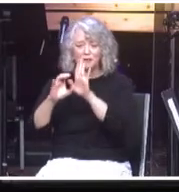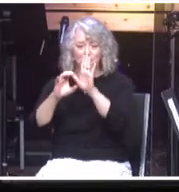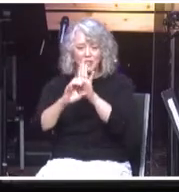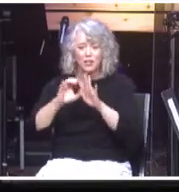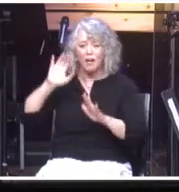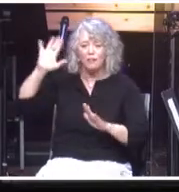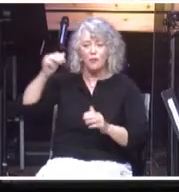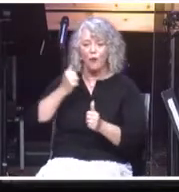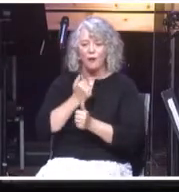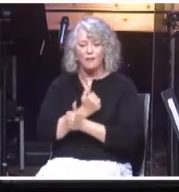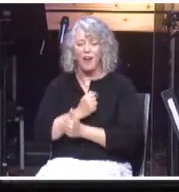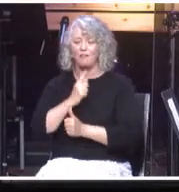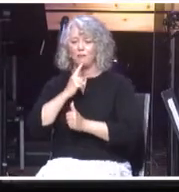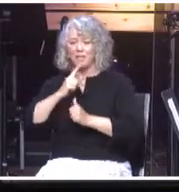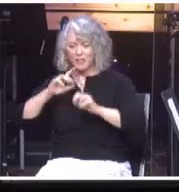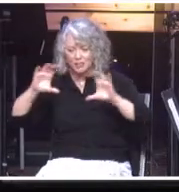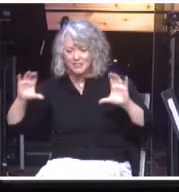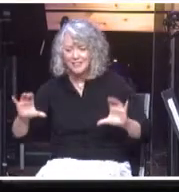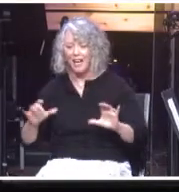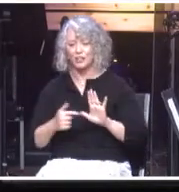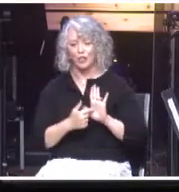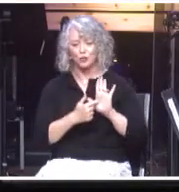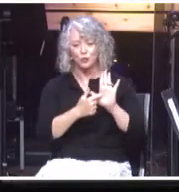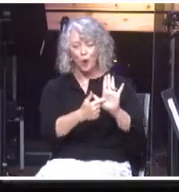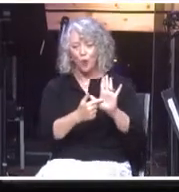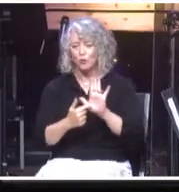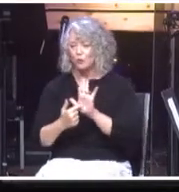to beings that are